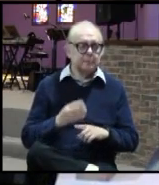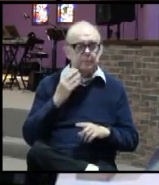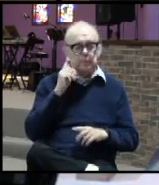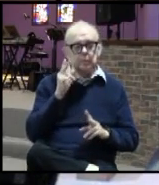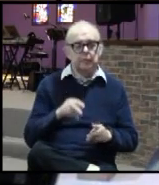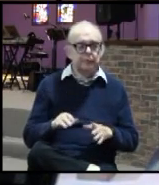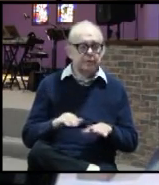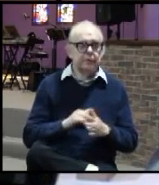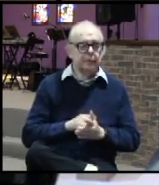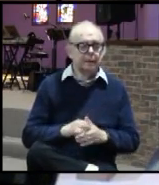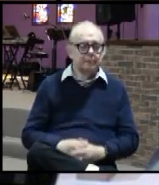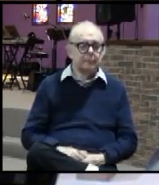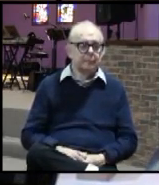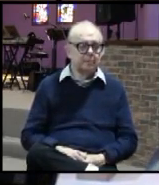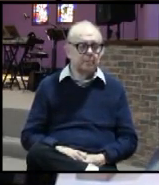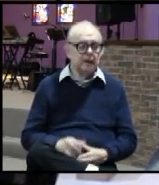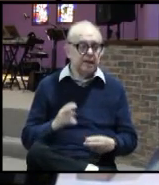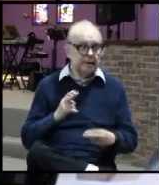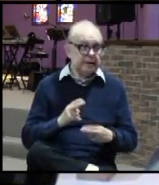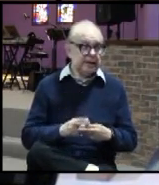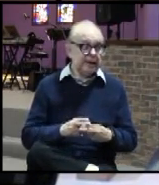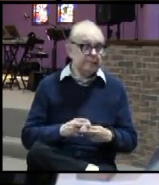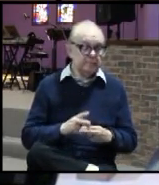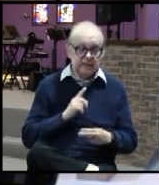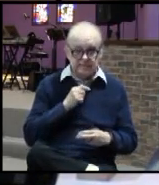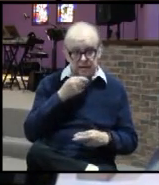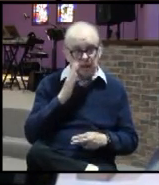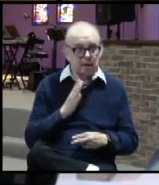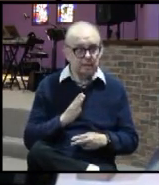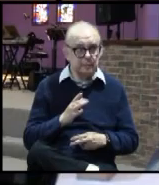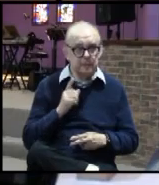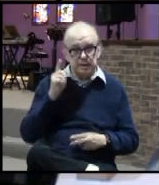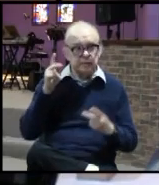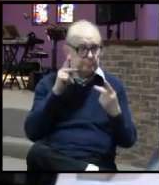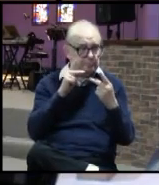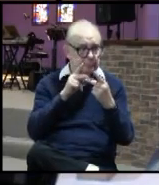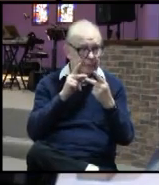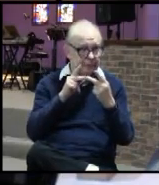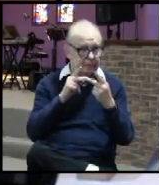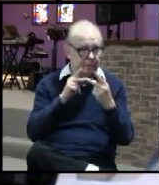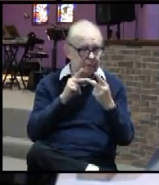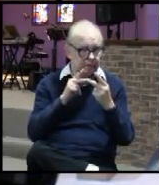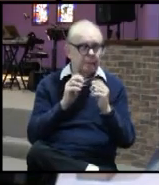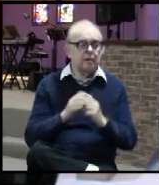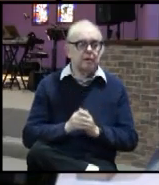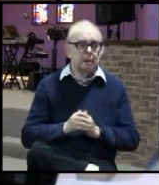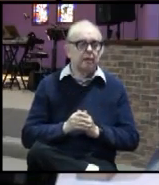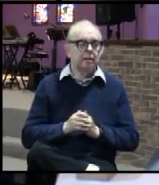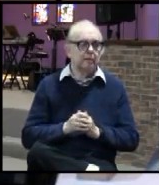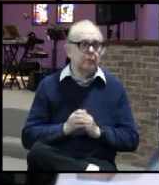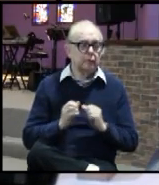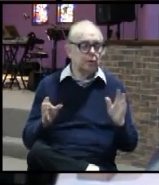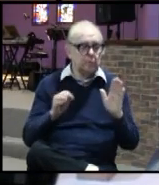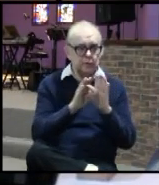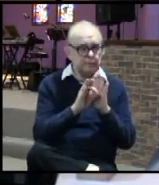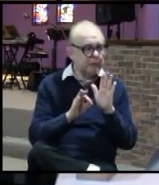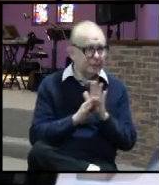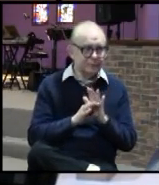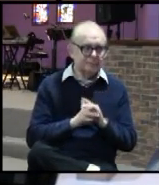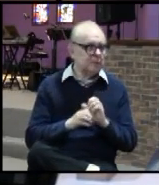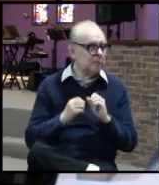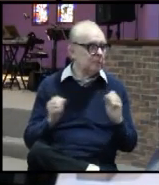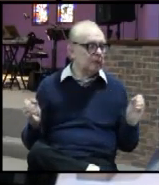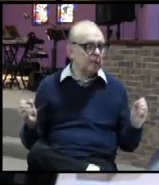that. And his name is God. Amen. He is perfect. Without no spots. Without no